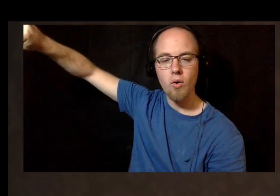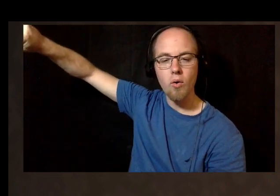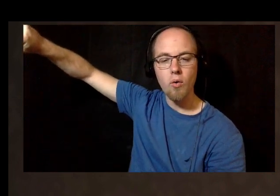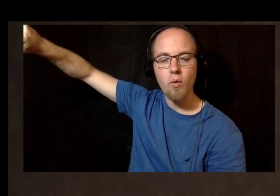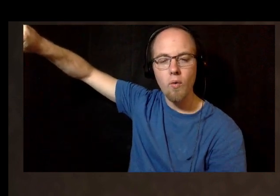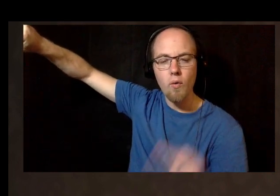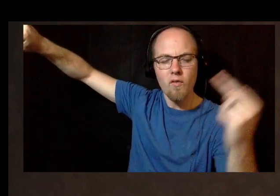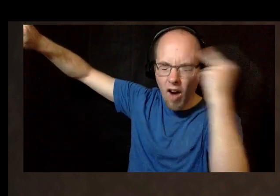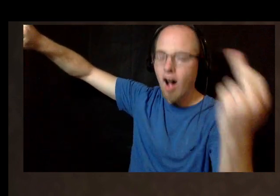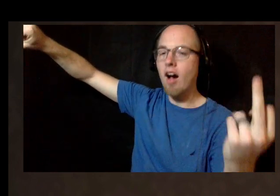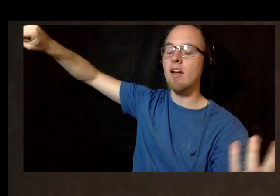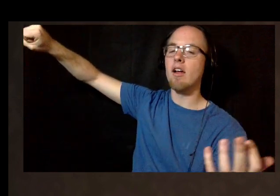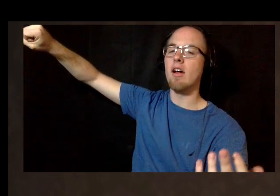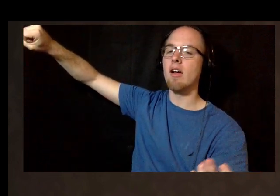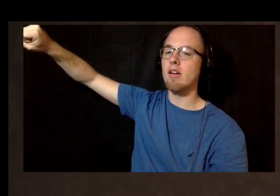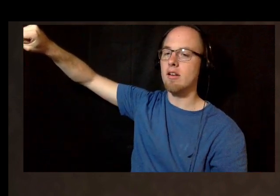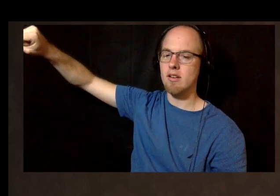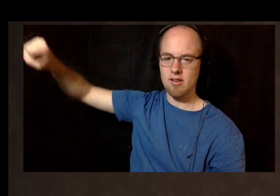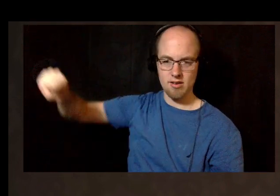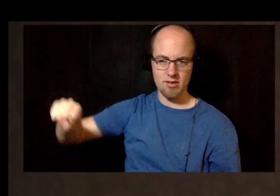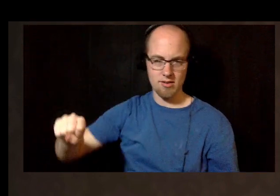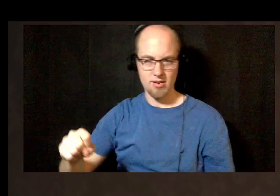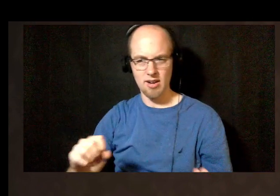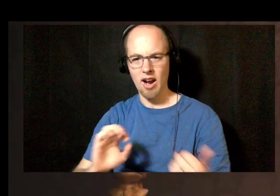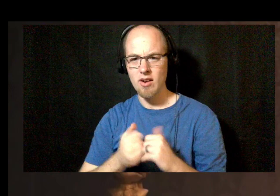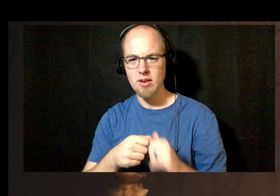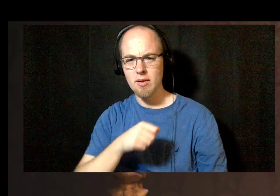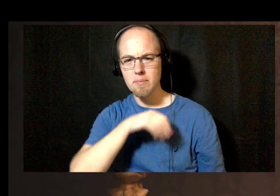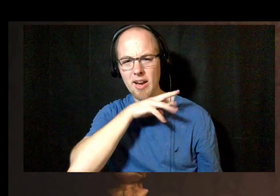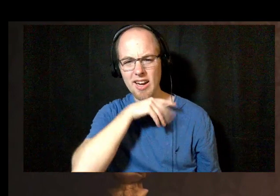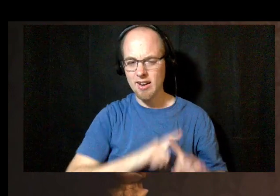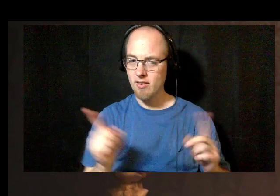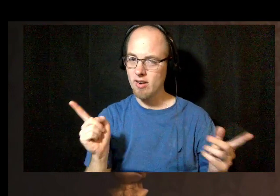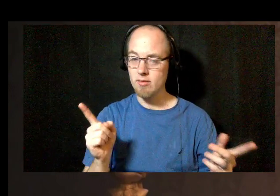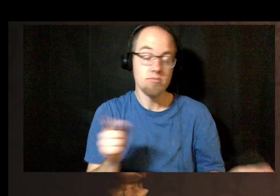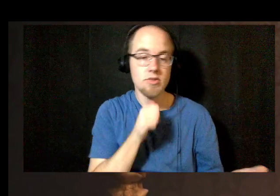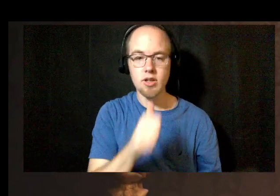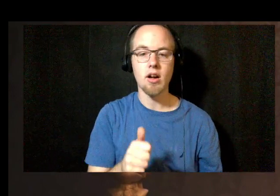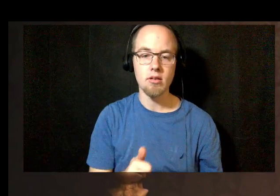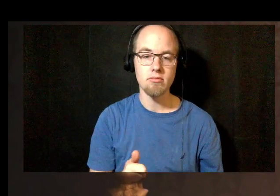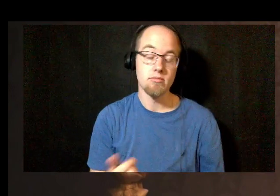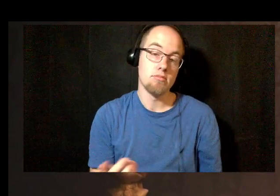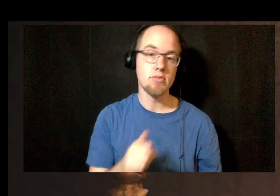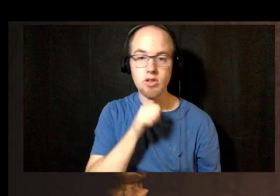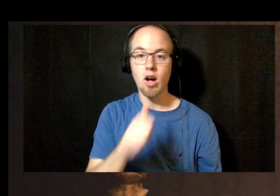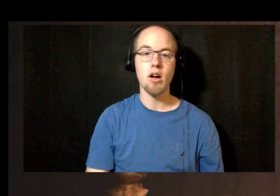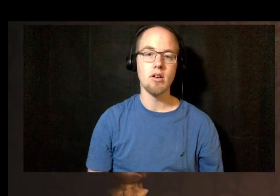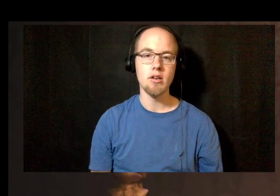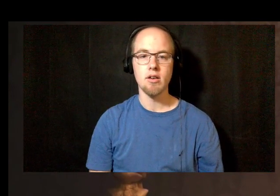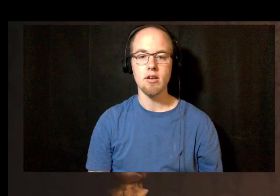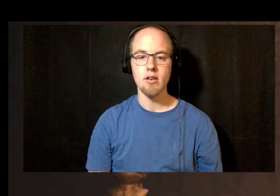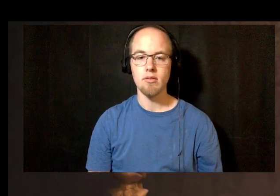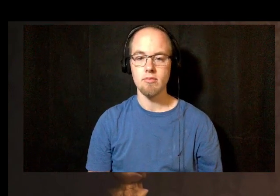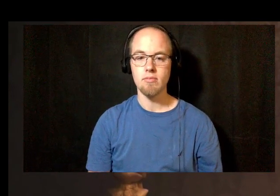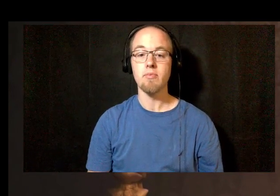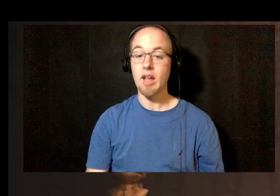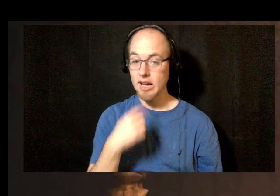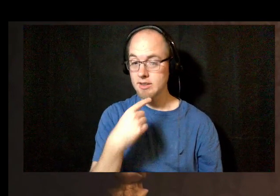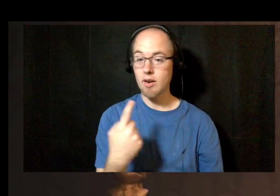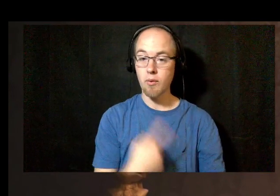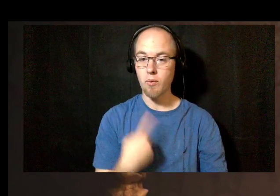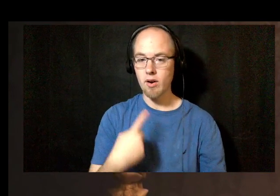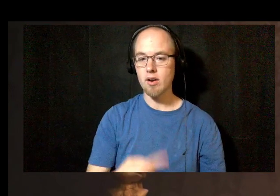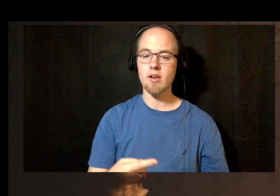fucked. How is a pig any different? It's not. It's actually not. I said that on stage